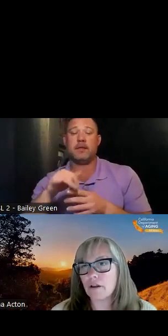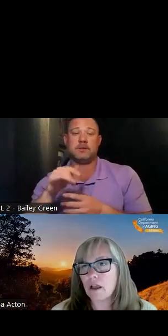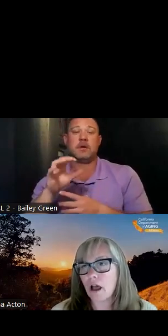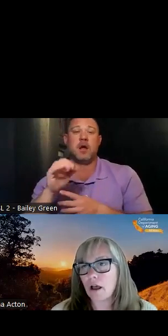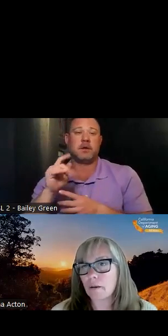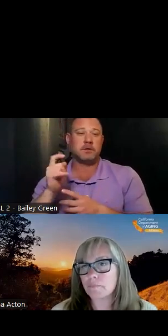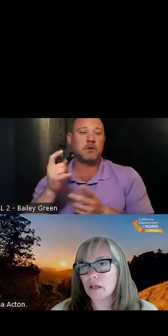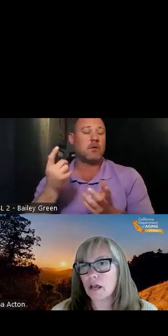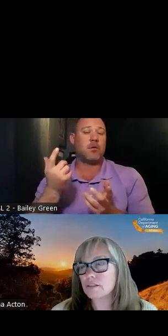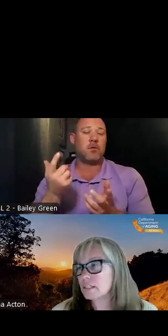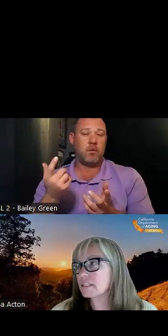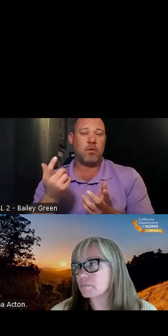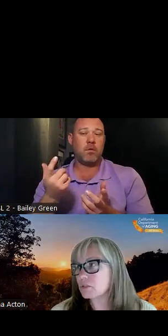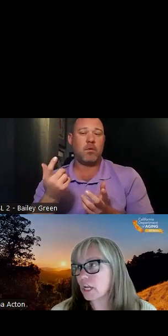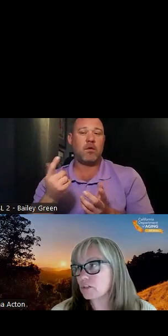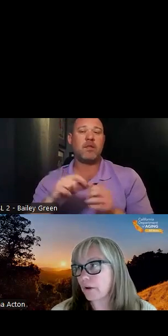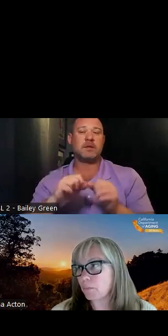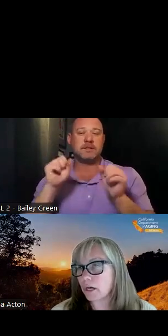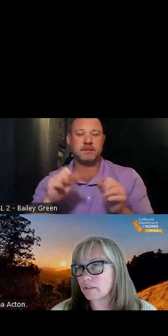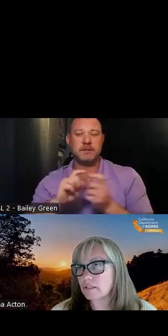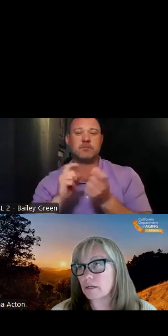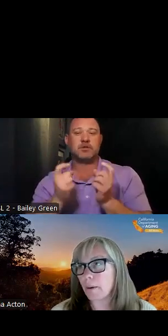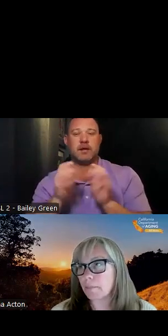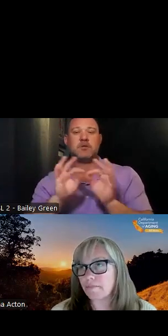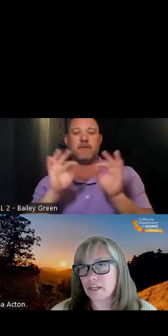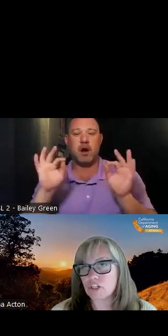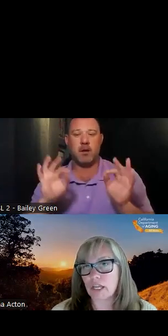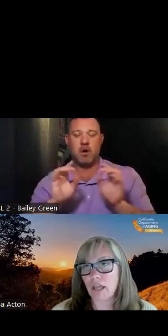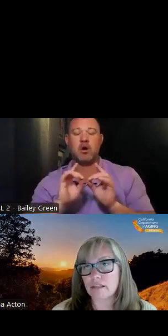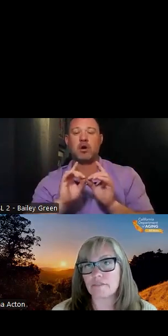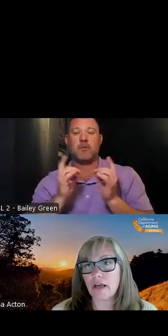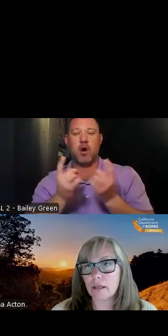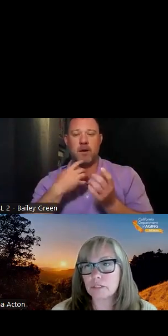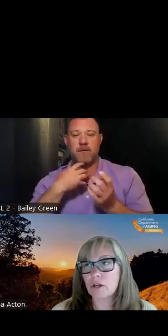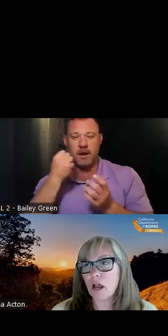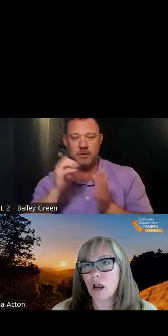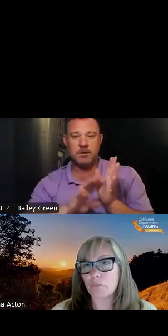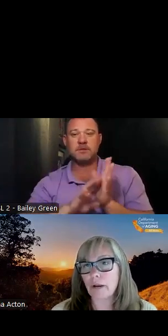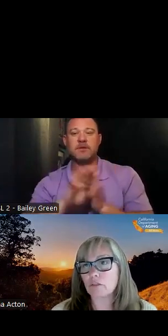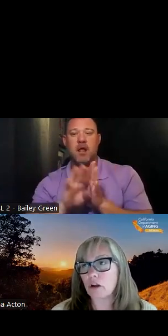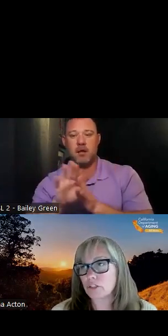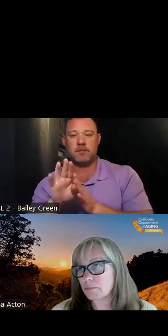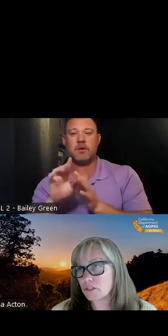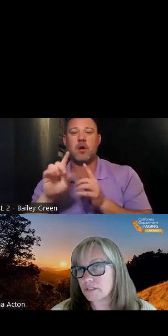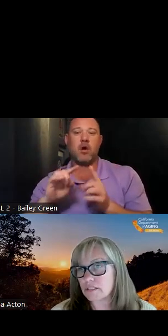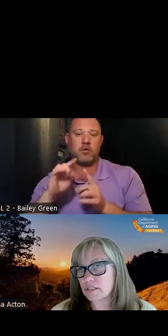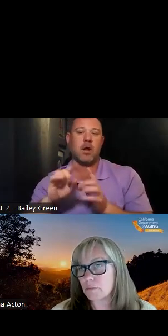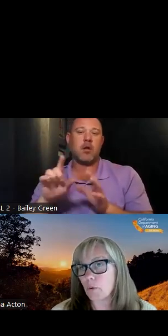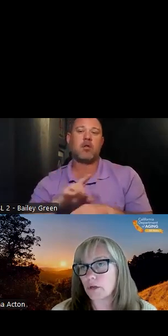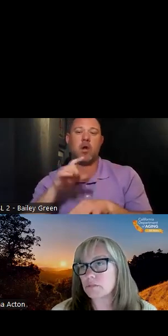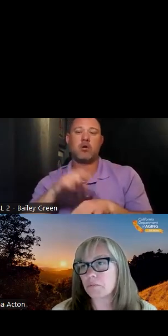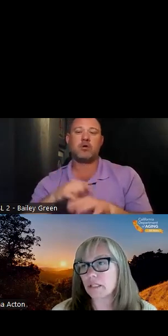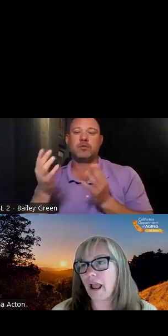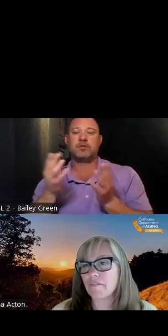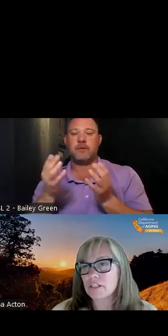of the systems change framework that the Department of Aging has developed around long-term services and